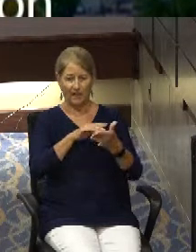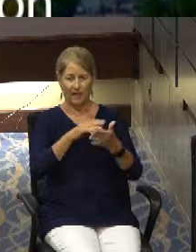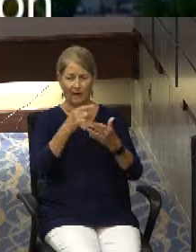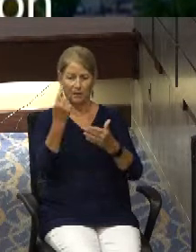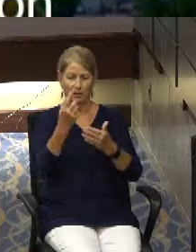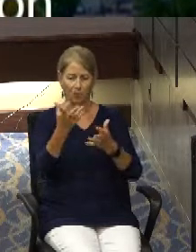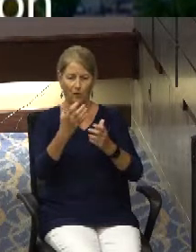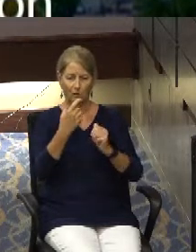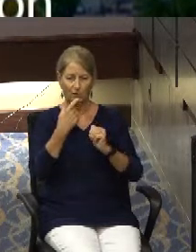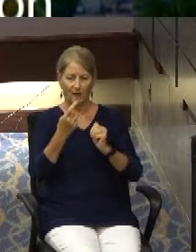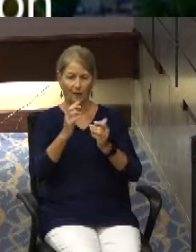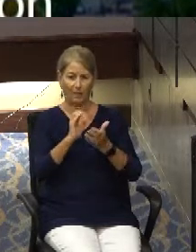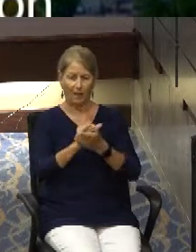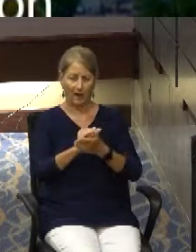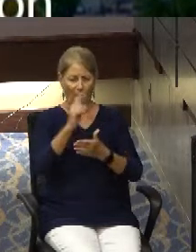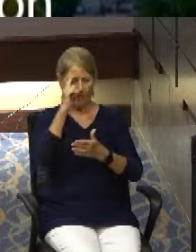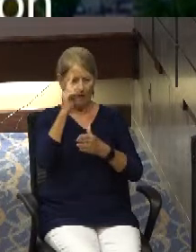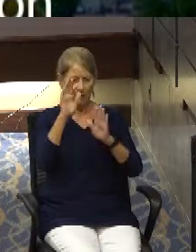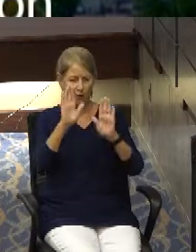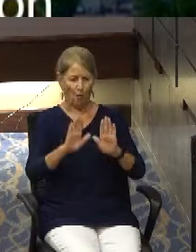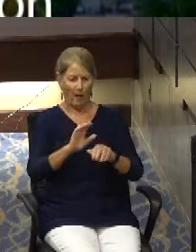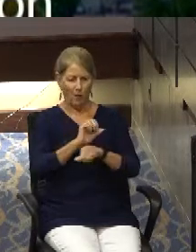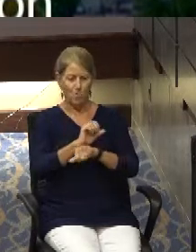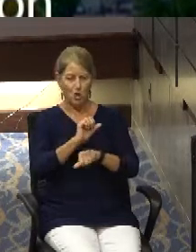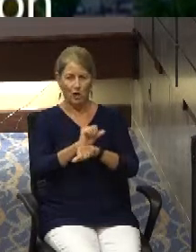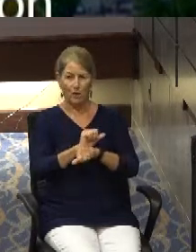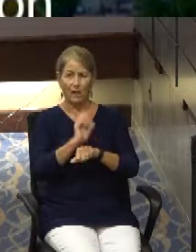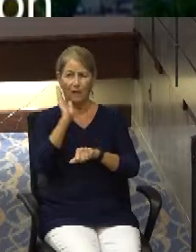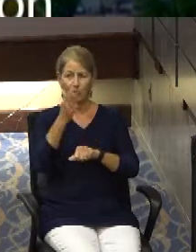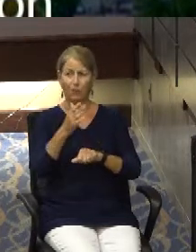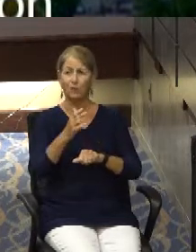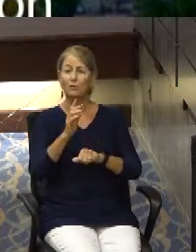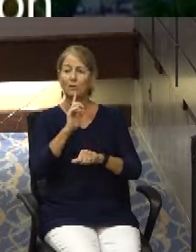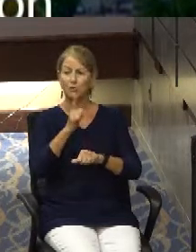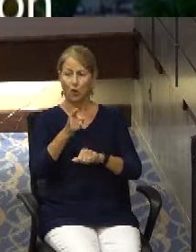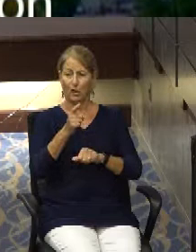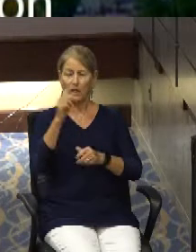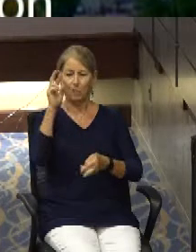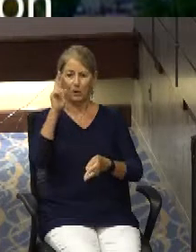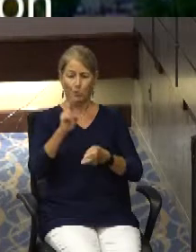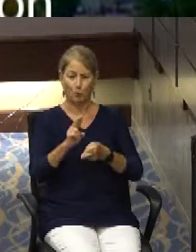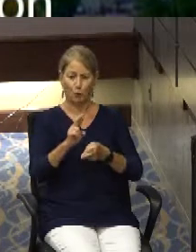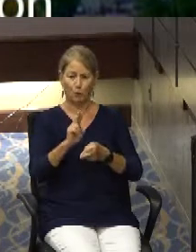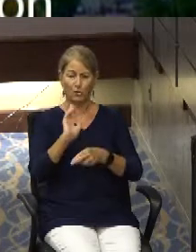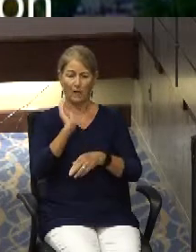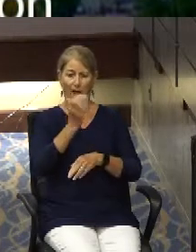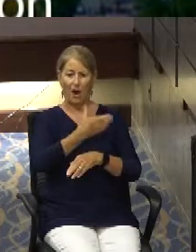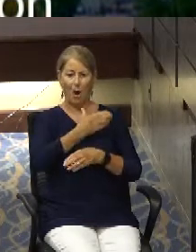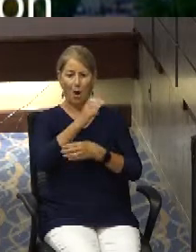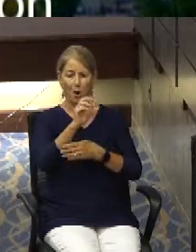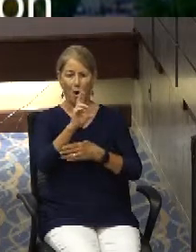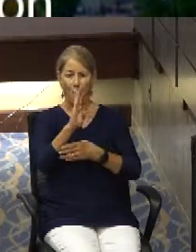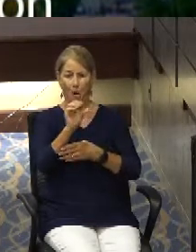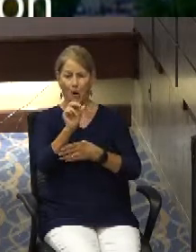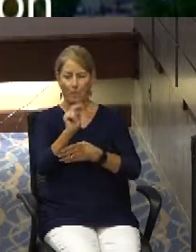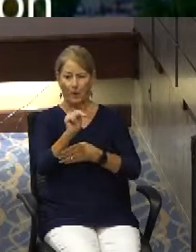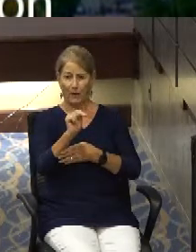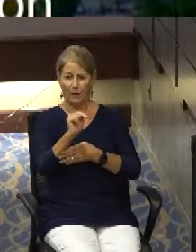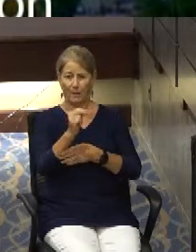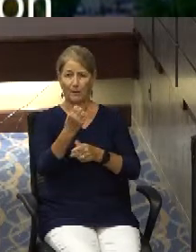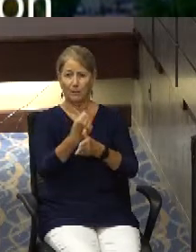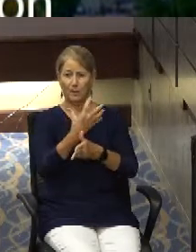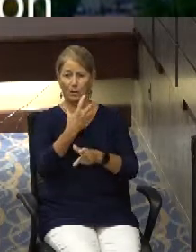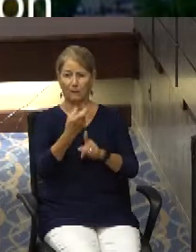highlight that I think it's great work and will certainly reduce our carbon emissions from the police